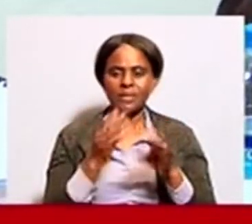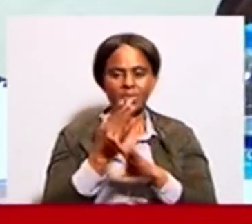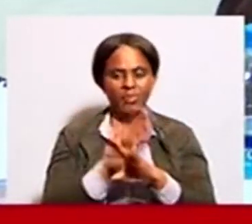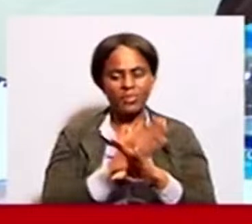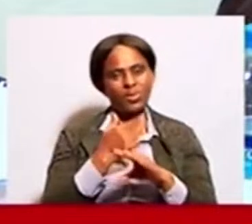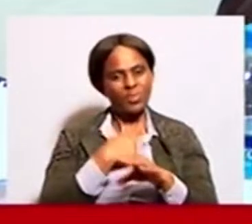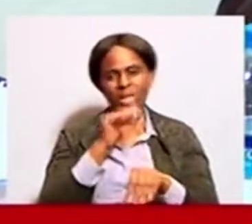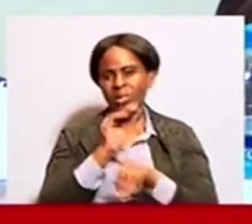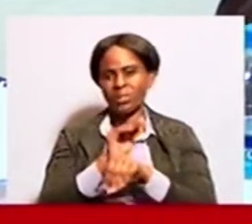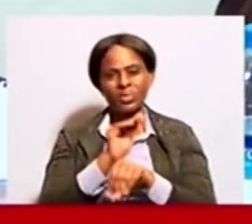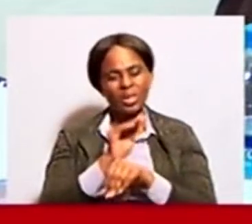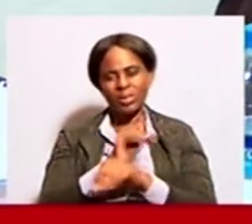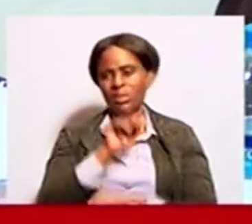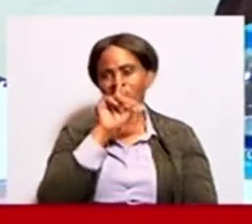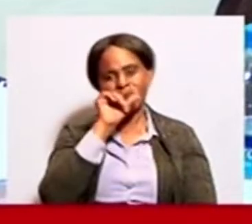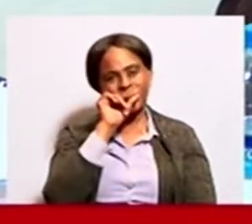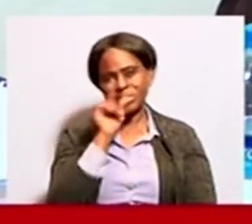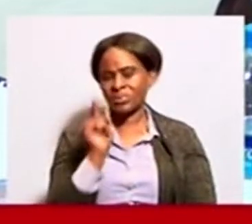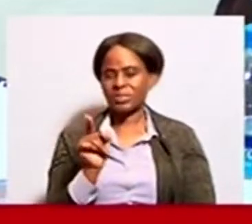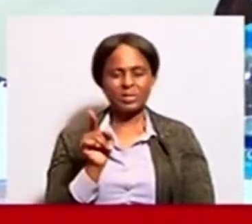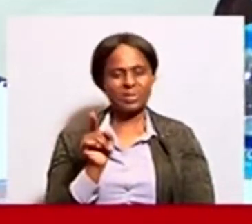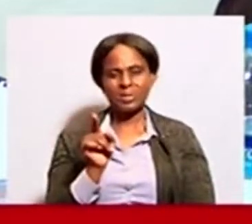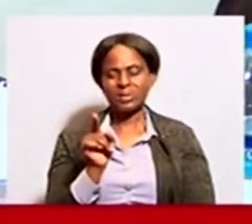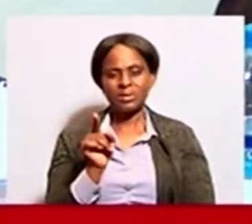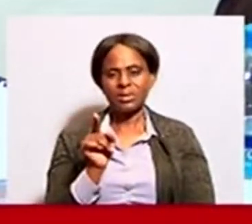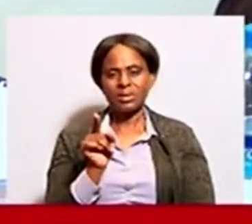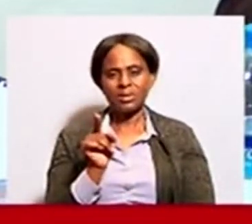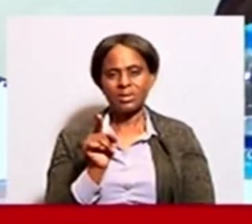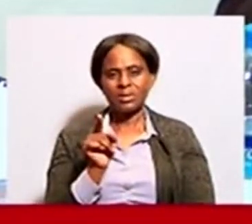that, Livingston